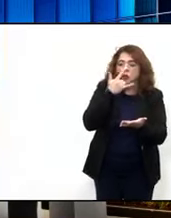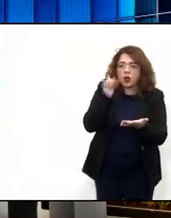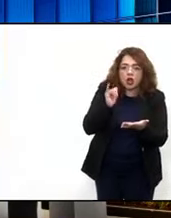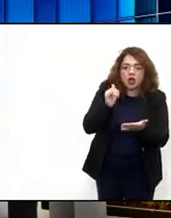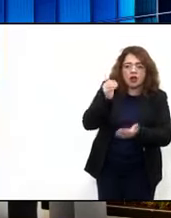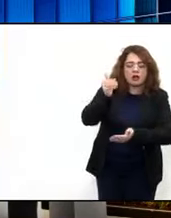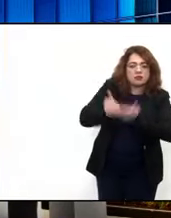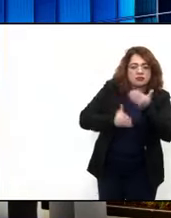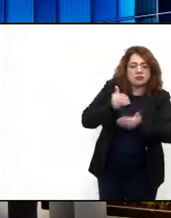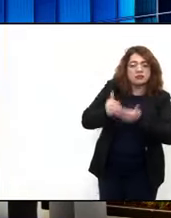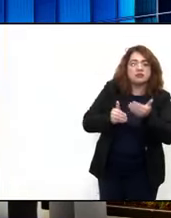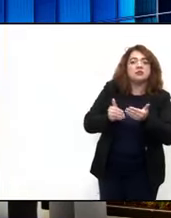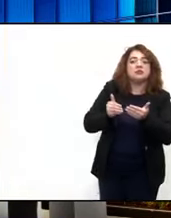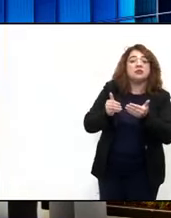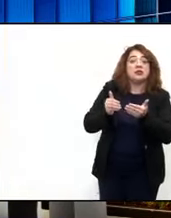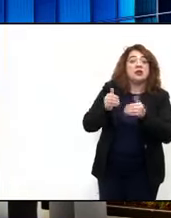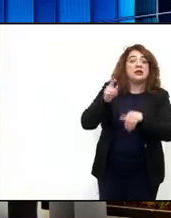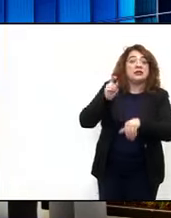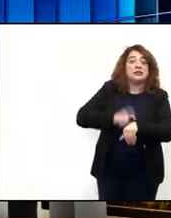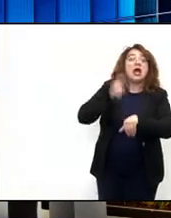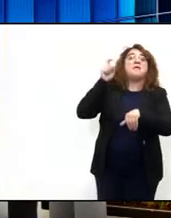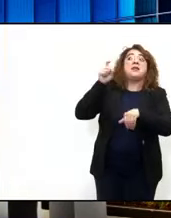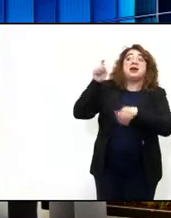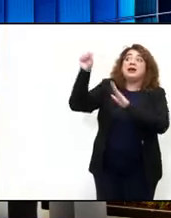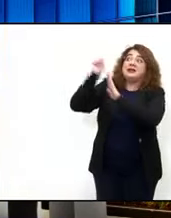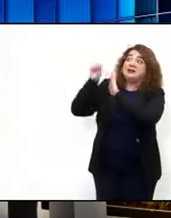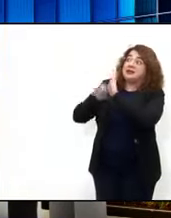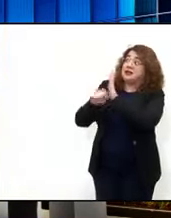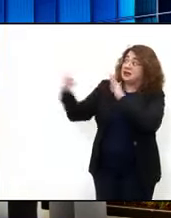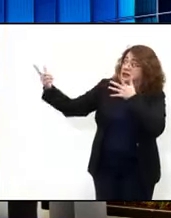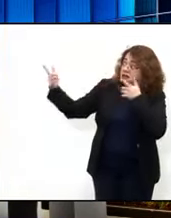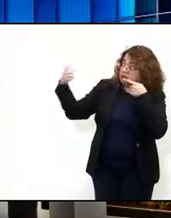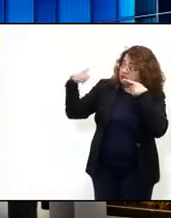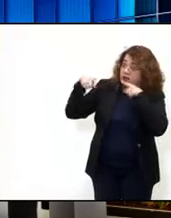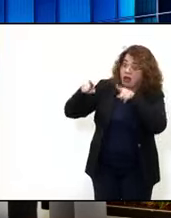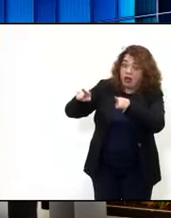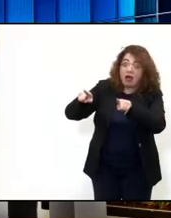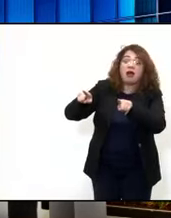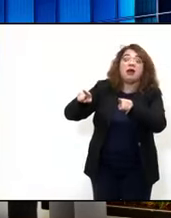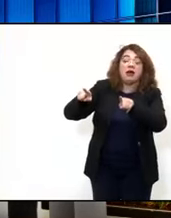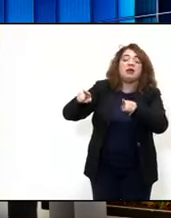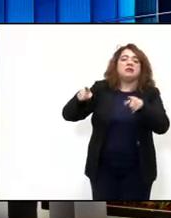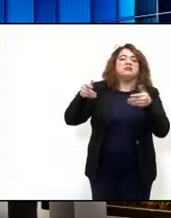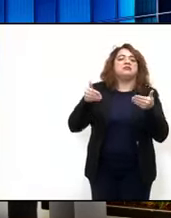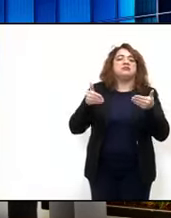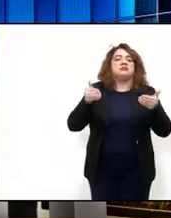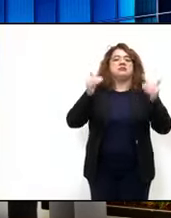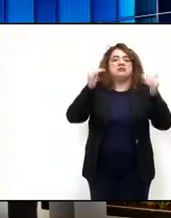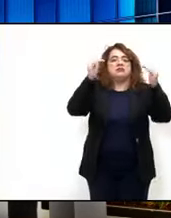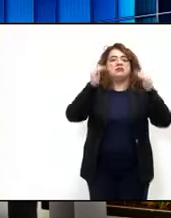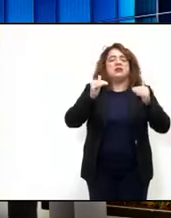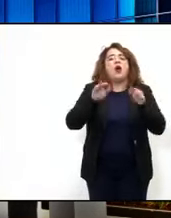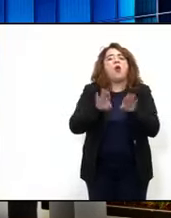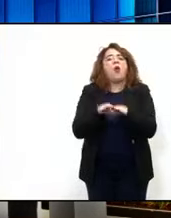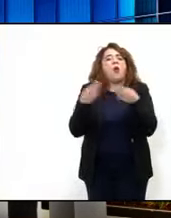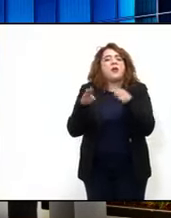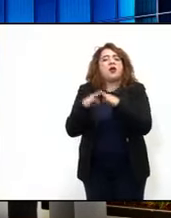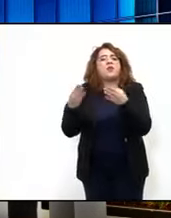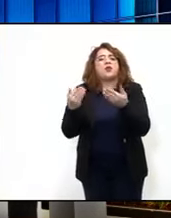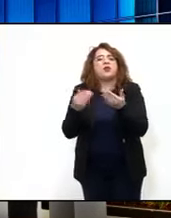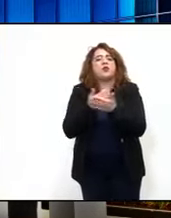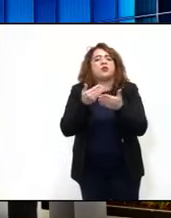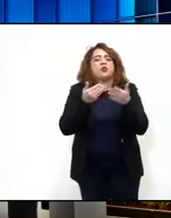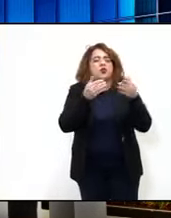we'll start that process as soon as the state allows. There's also a conversation about the state opening some additional tiers, and when those are available to